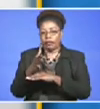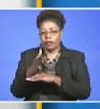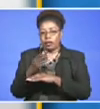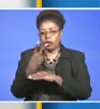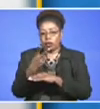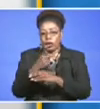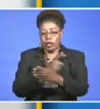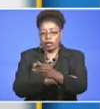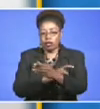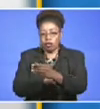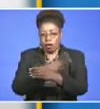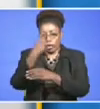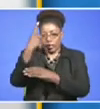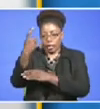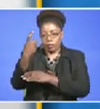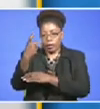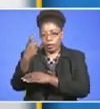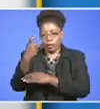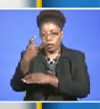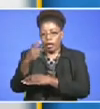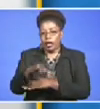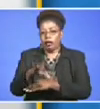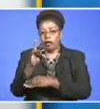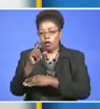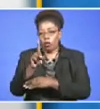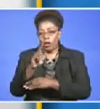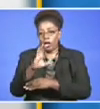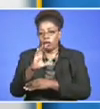of two drug suspects, along with the discovery of